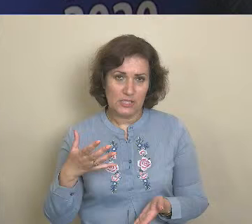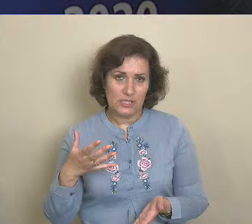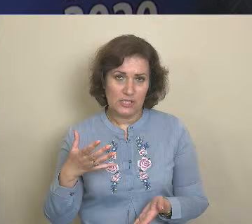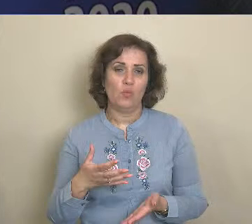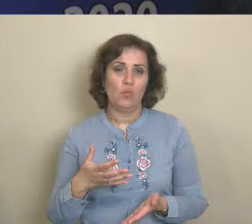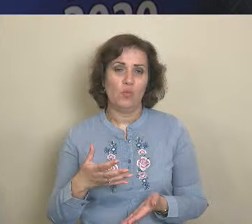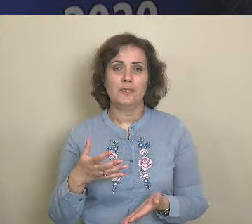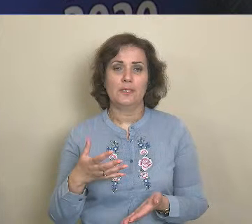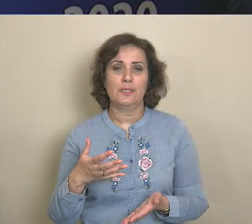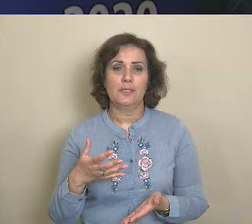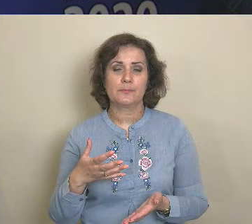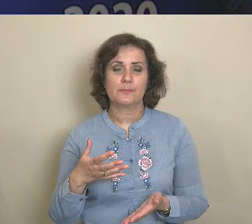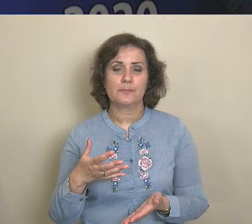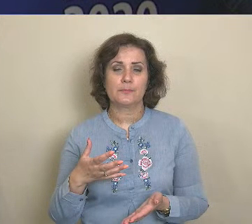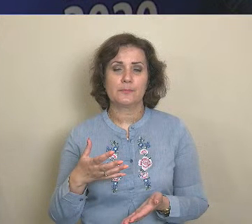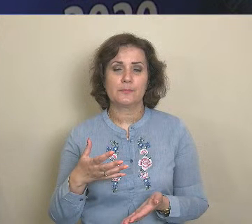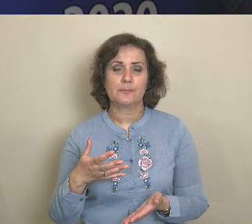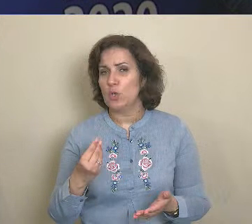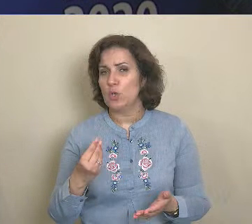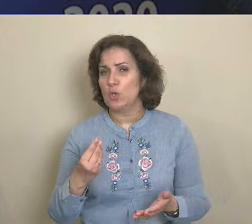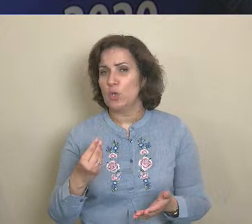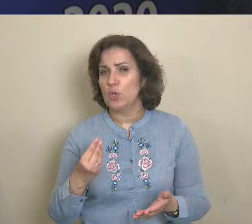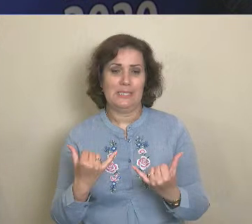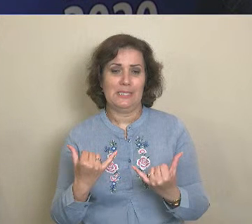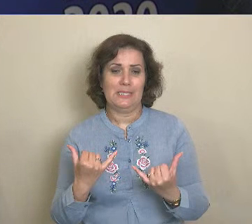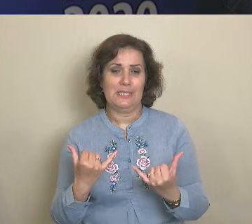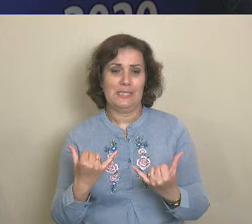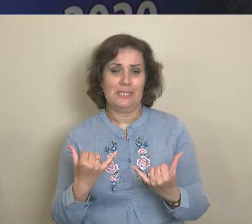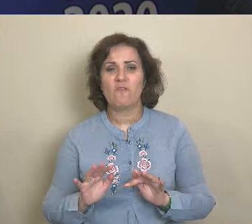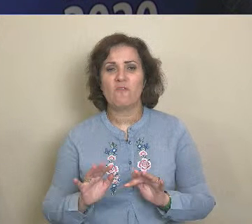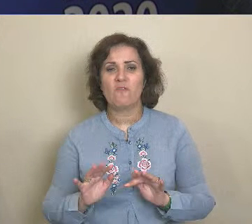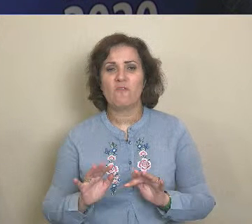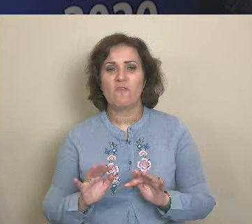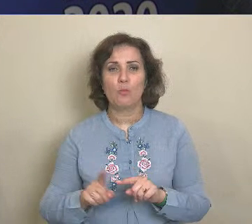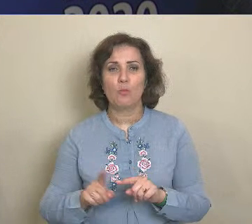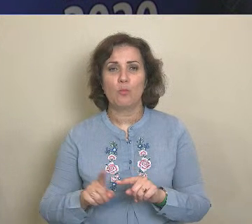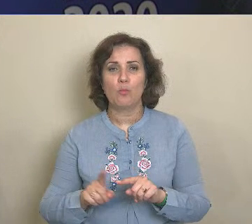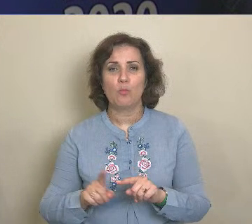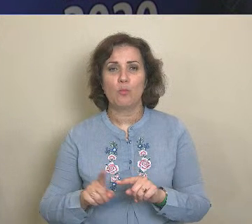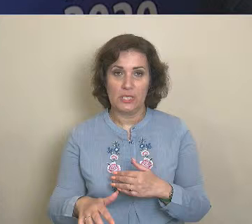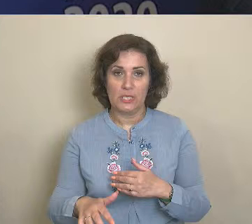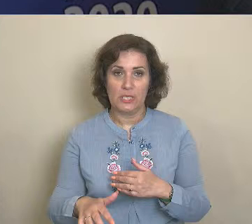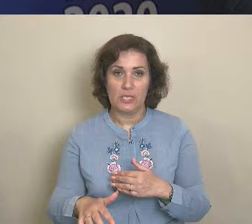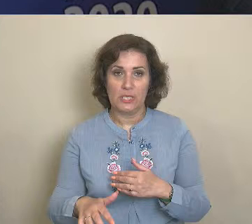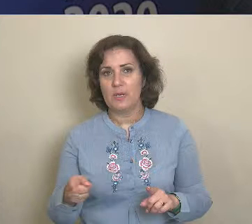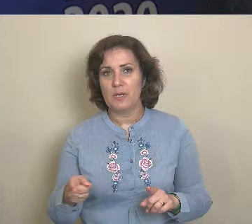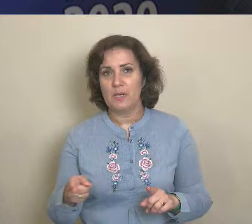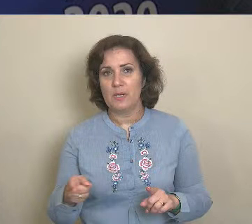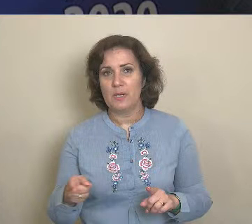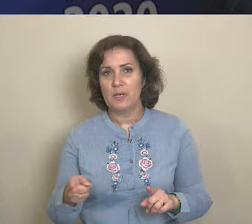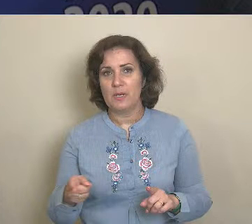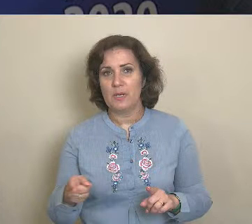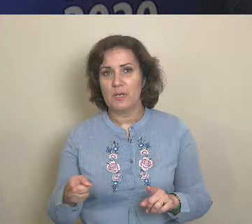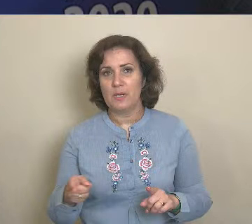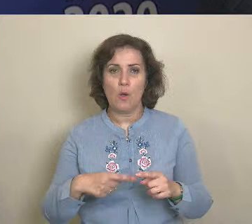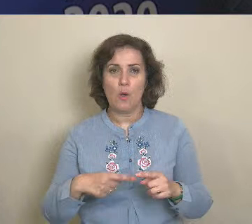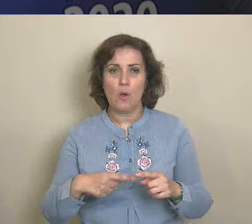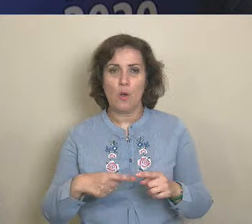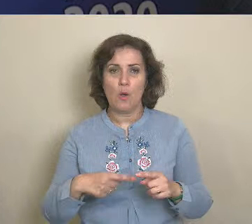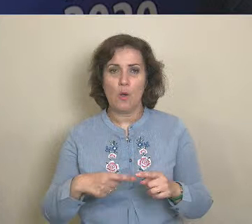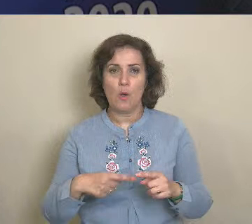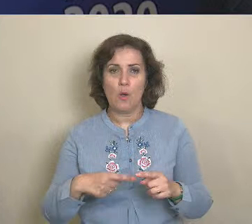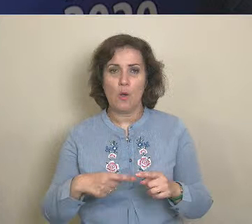are going to evaluate all the documents, and this evaluation has to be carried out now because within